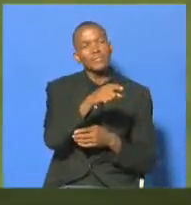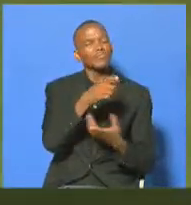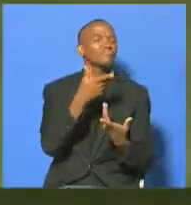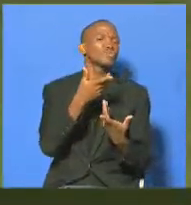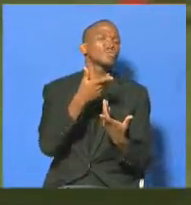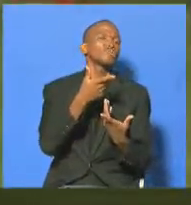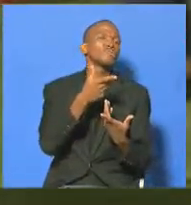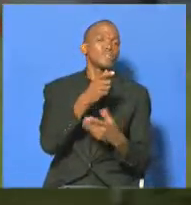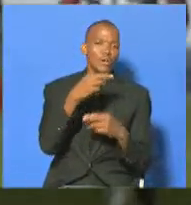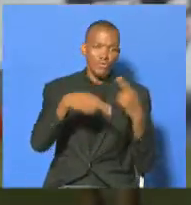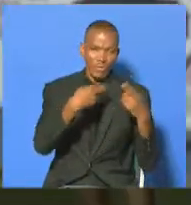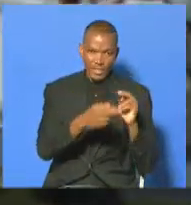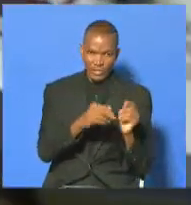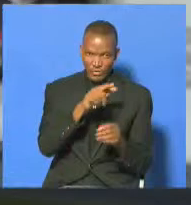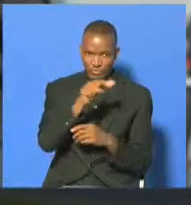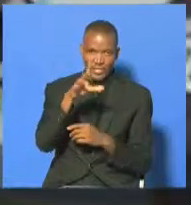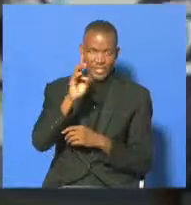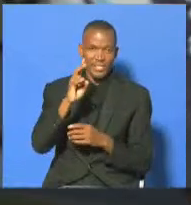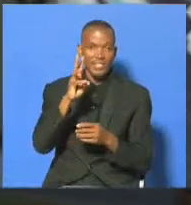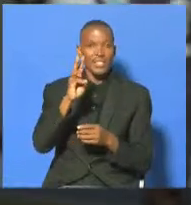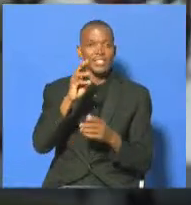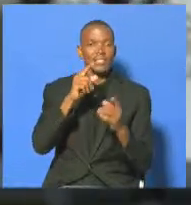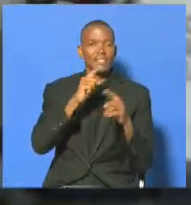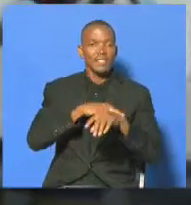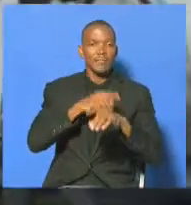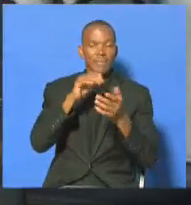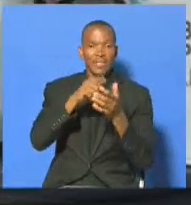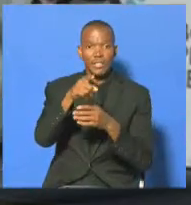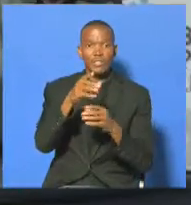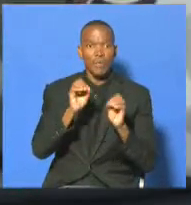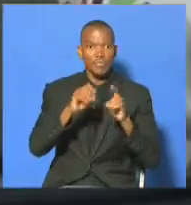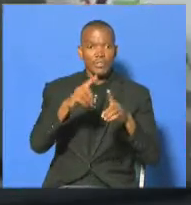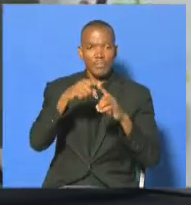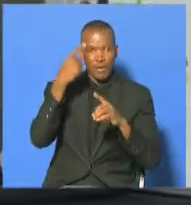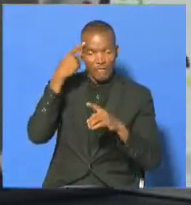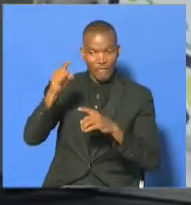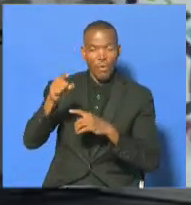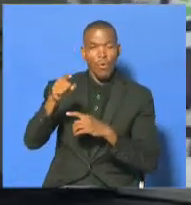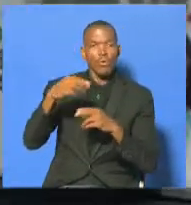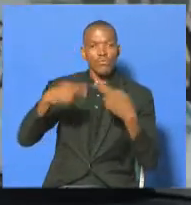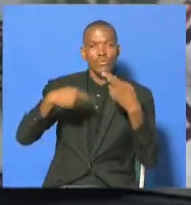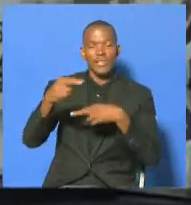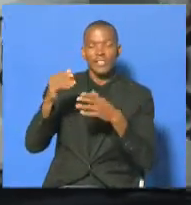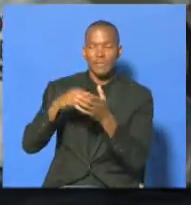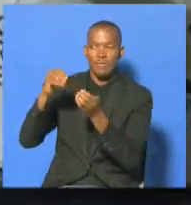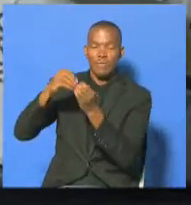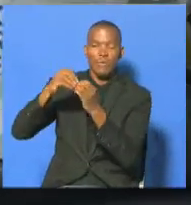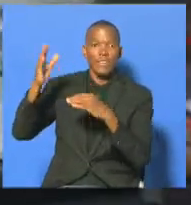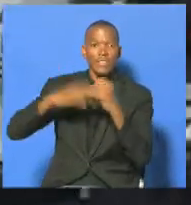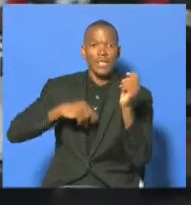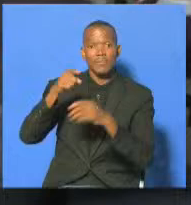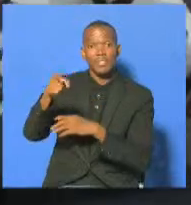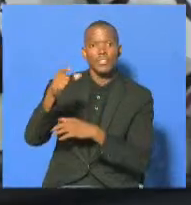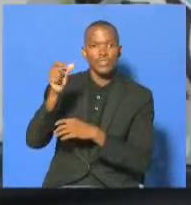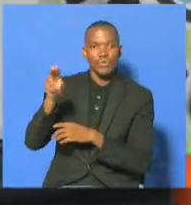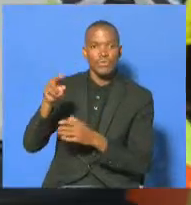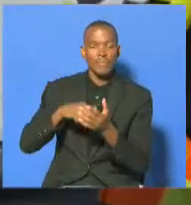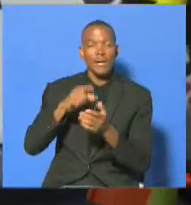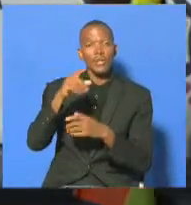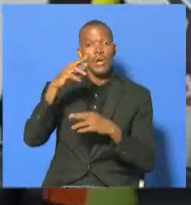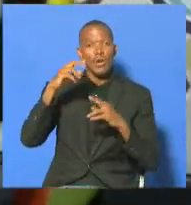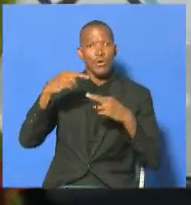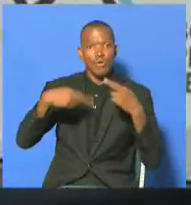times. Statistics therefore give Township Rollers a slight advantage over Money Machine, especially that Popa have so far recorded the